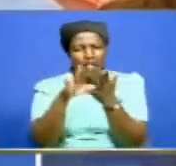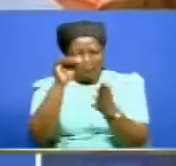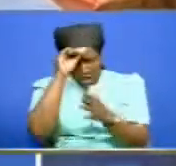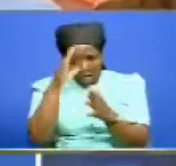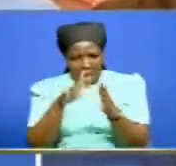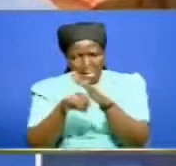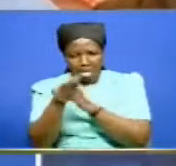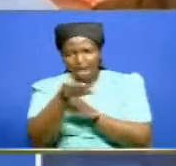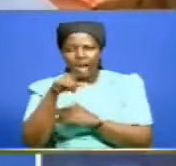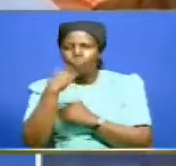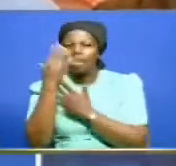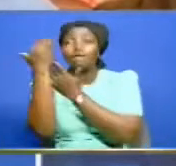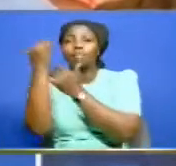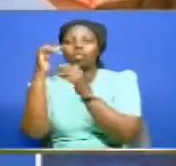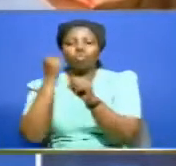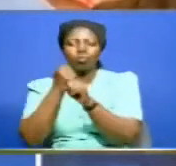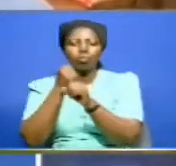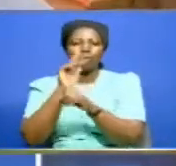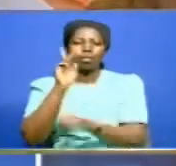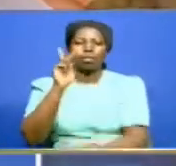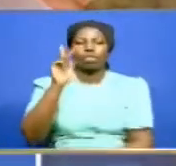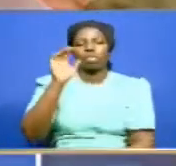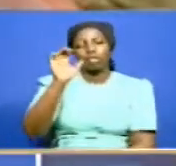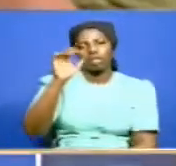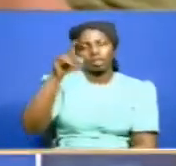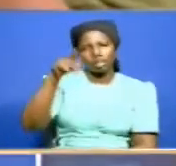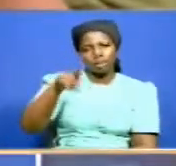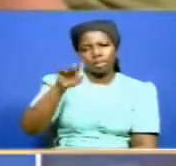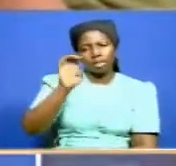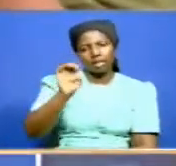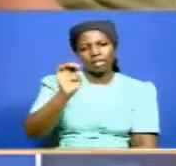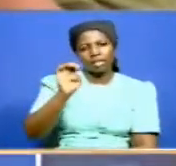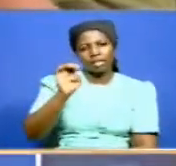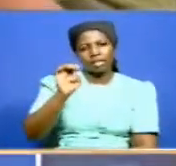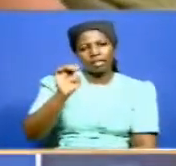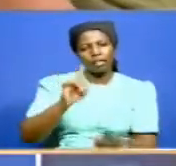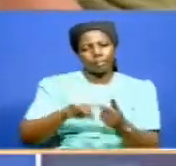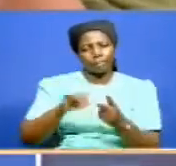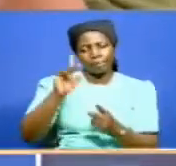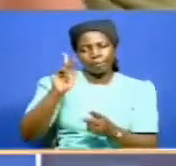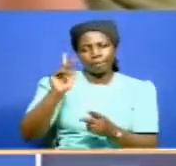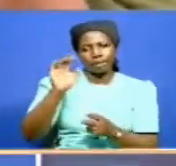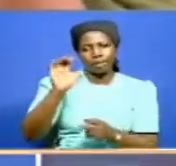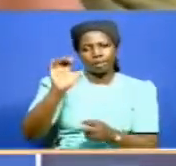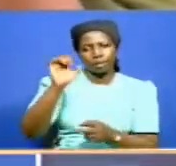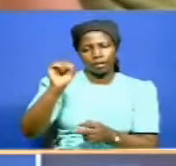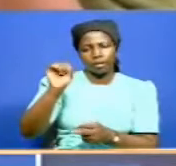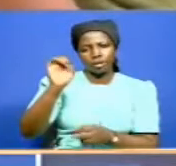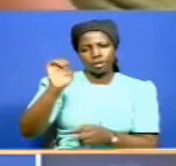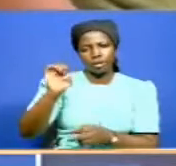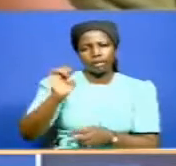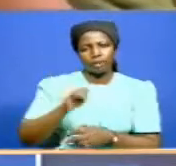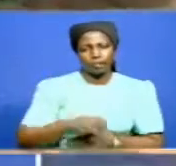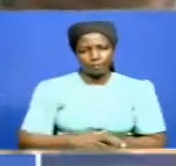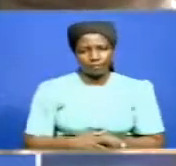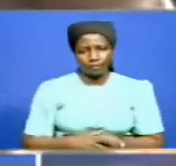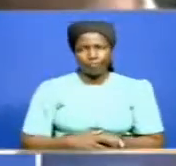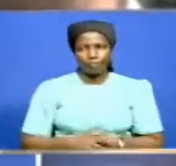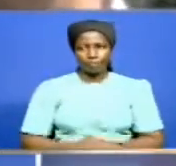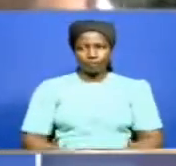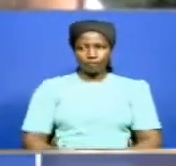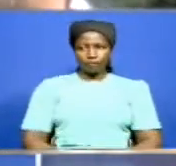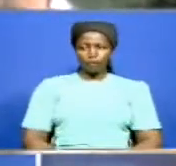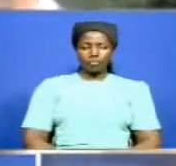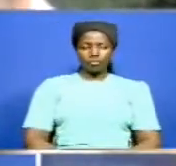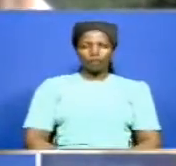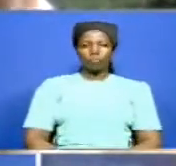are expected to sit for their Kenya Certificate of Primary Education and Kenya Certificate of Secondary Education.